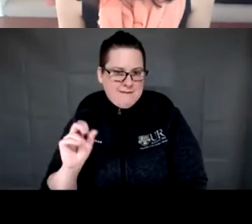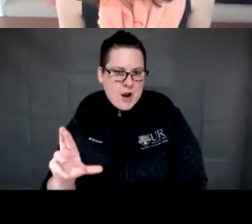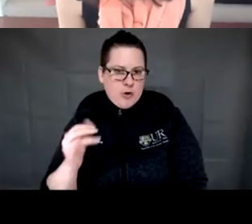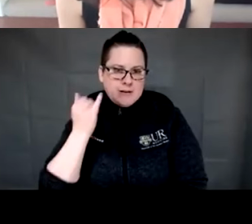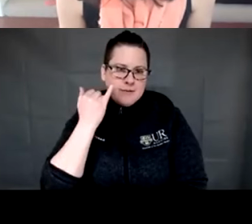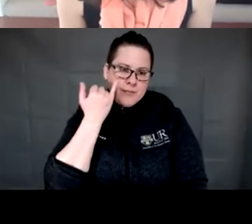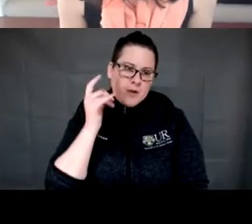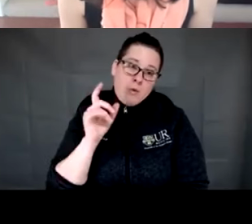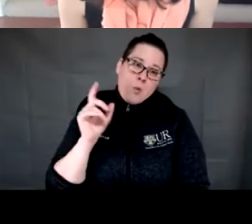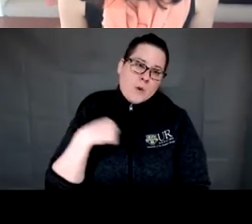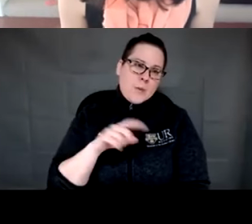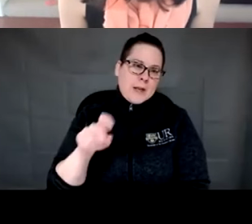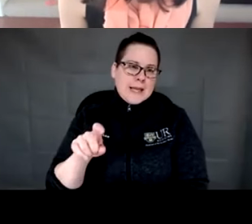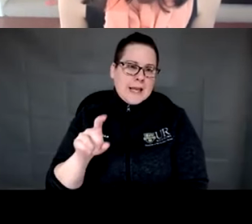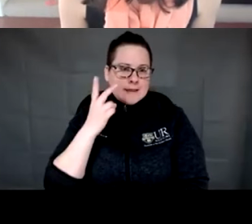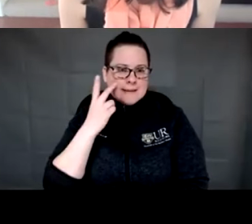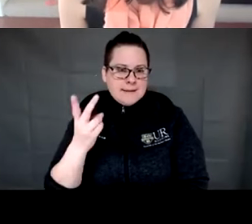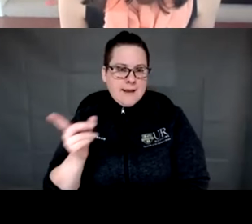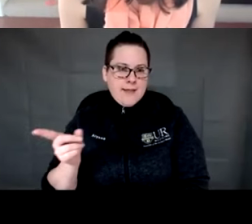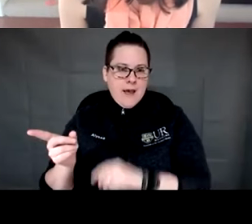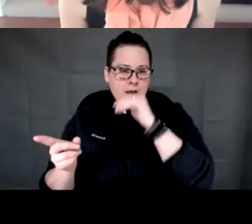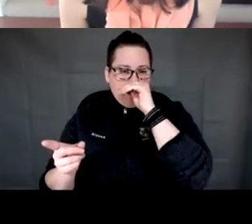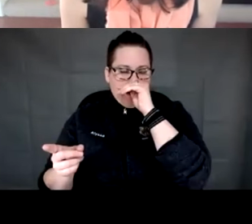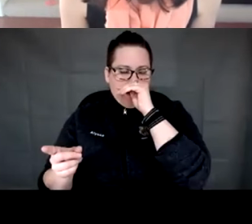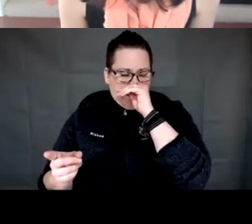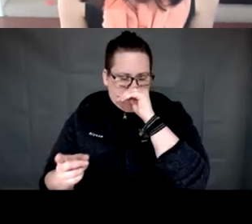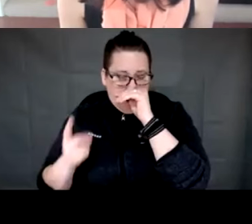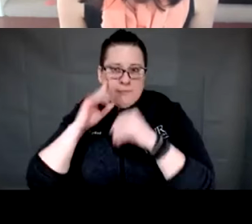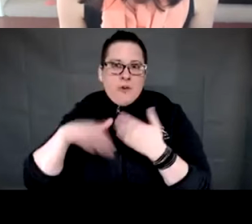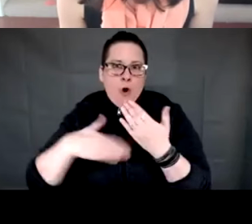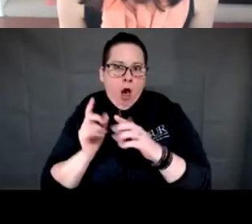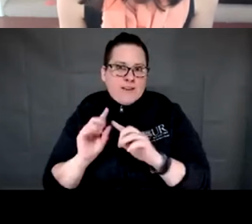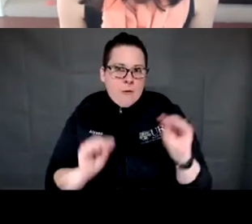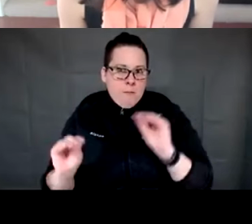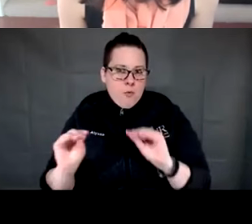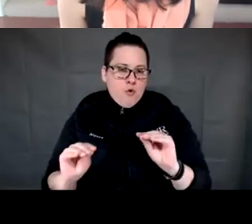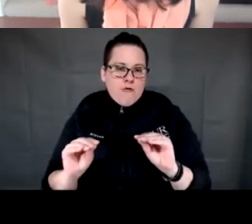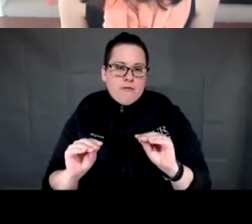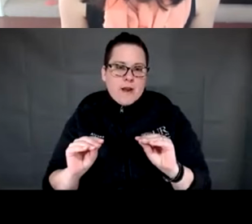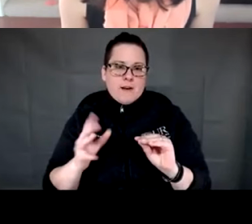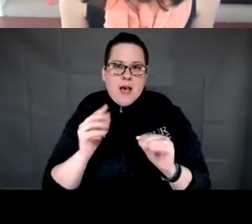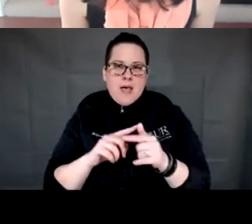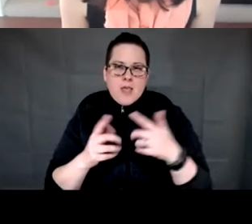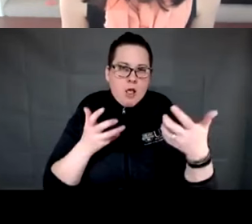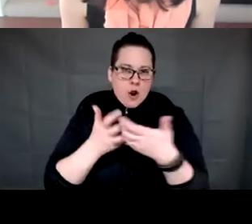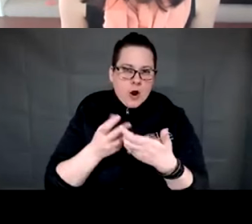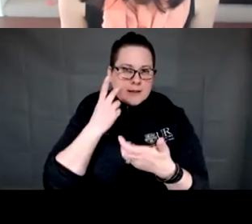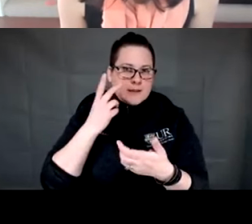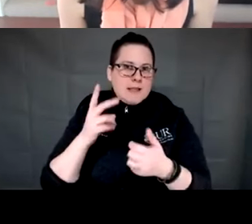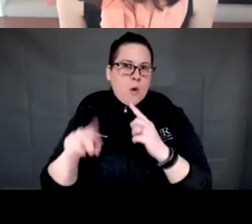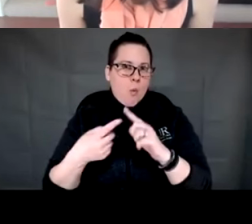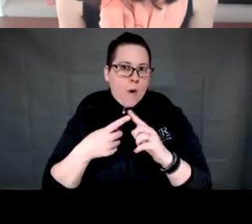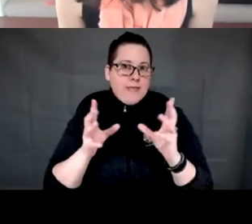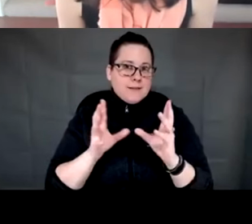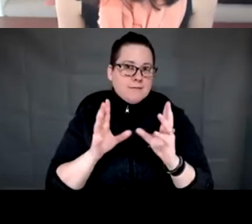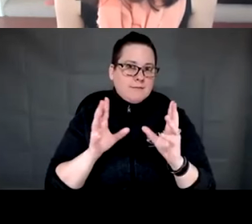do that for all of the different movements, and then to align it to session start and see how it changes. So yeah, great